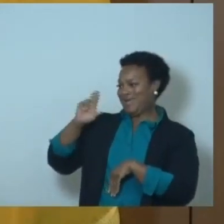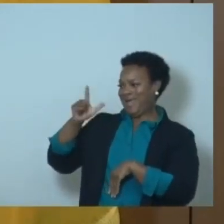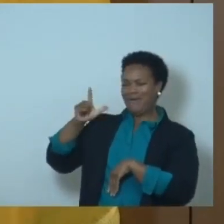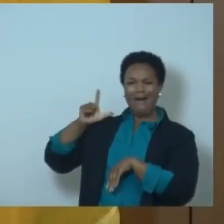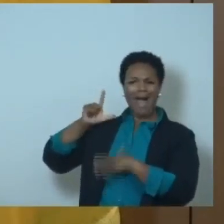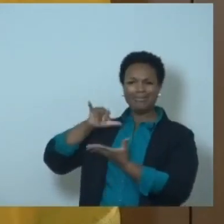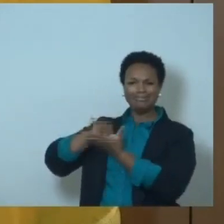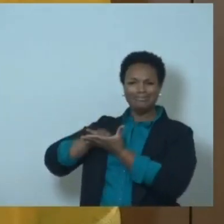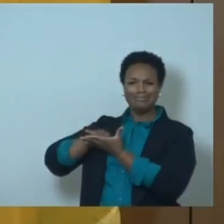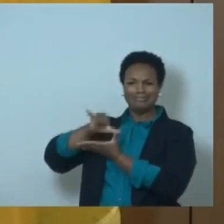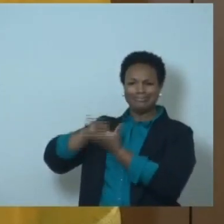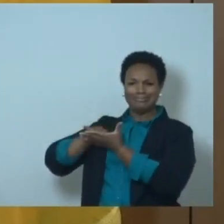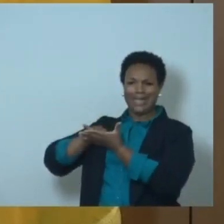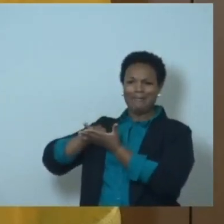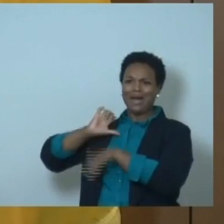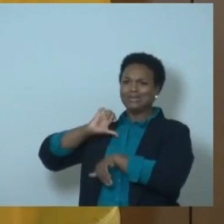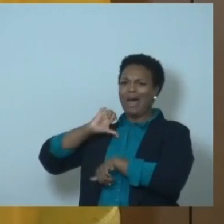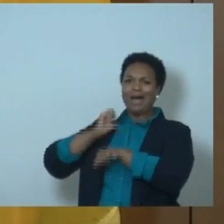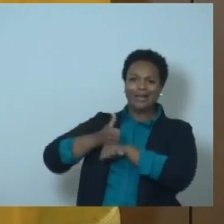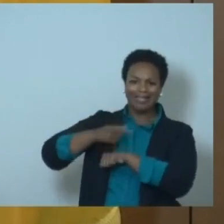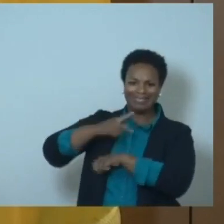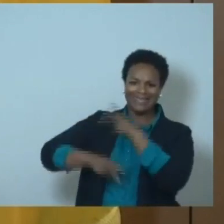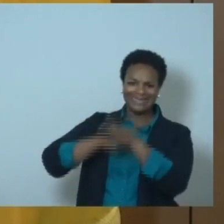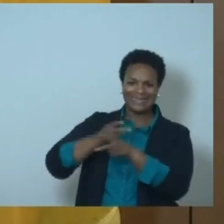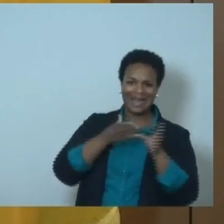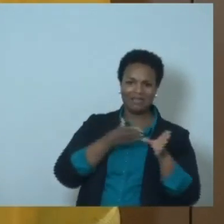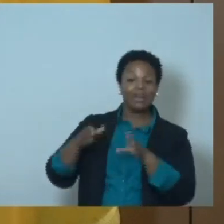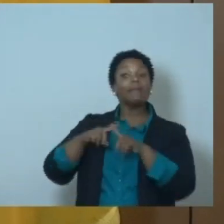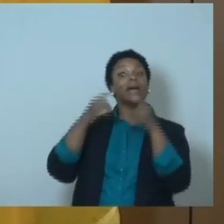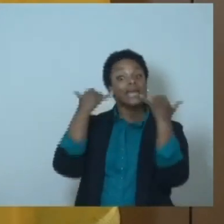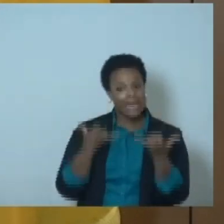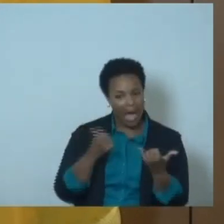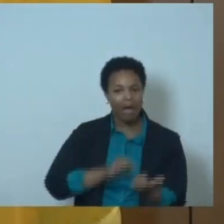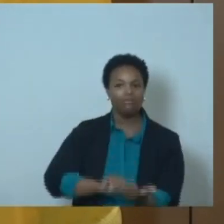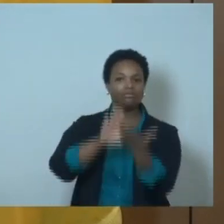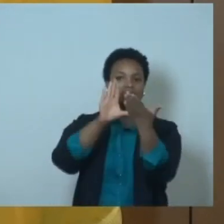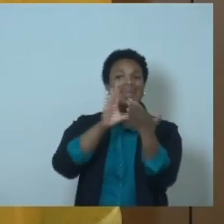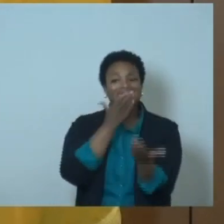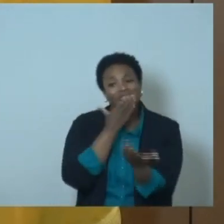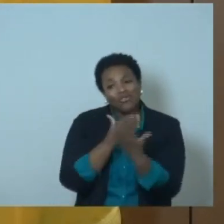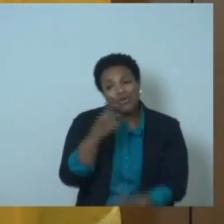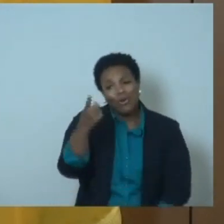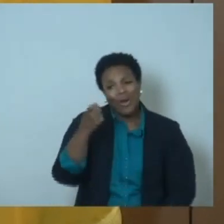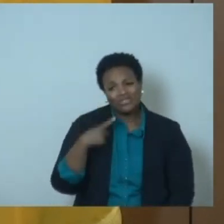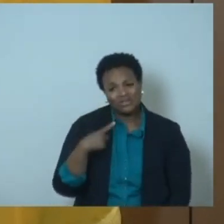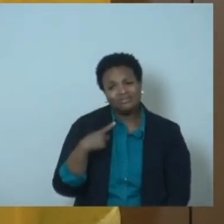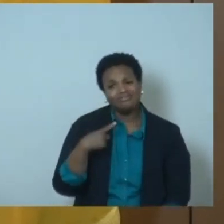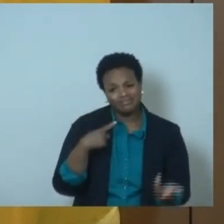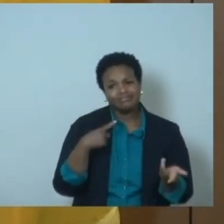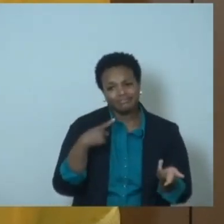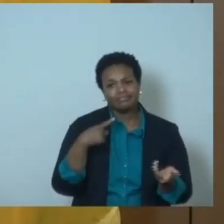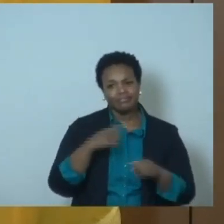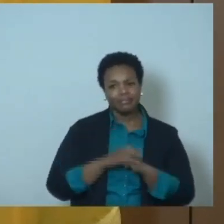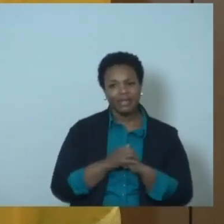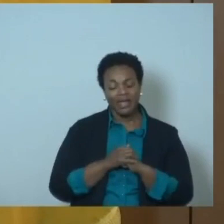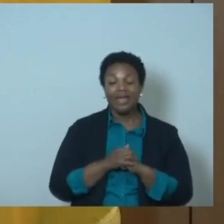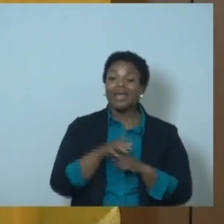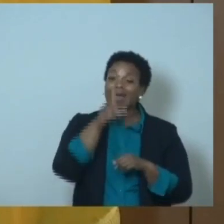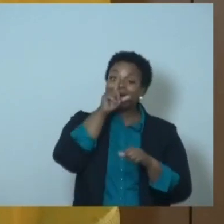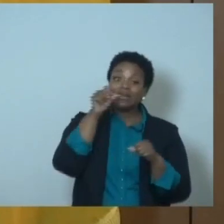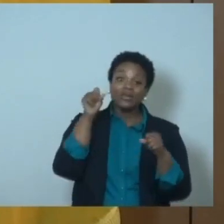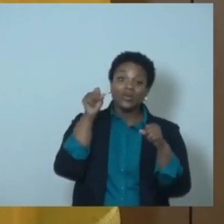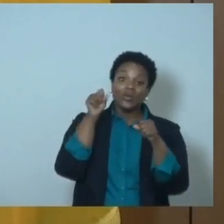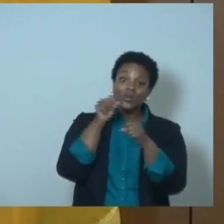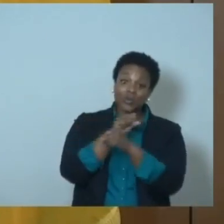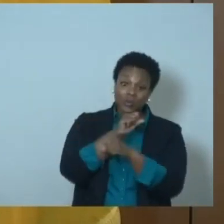to limit COVID-19 spread. But it's a very good question. And it's one of those areas that you do best by the decisions of what